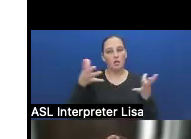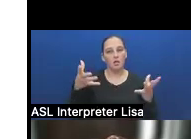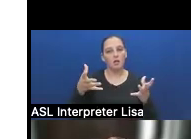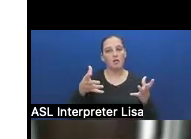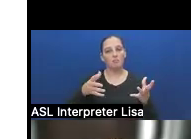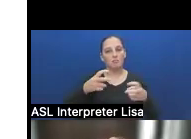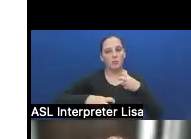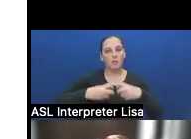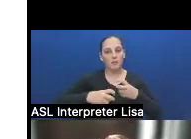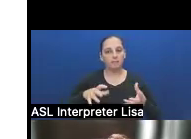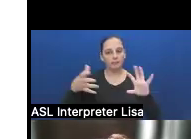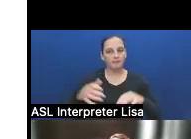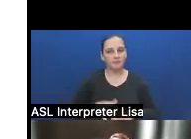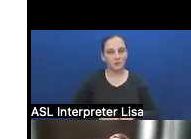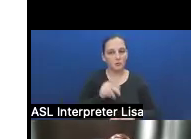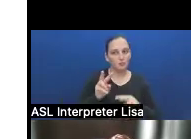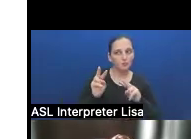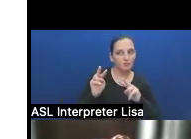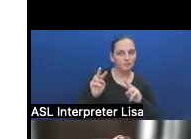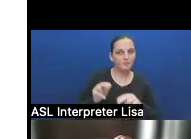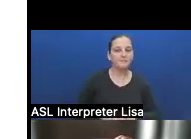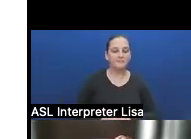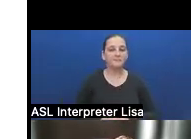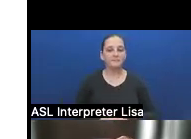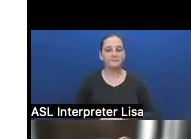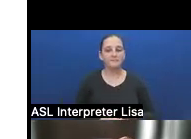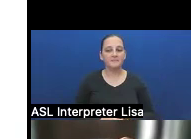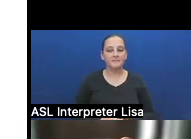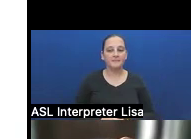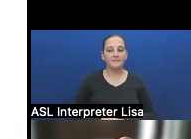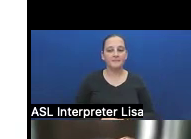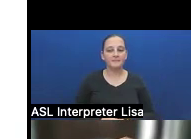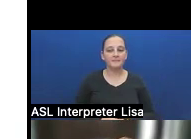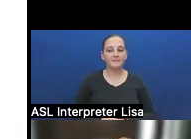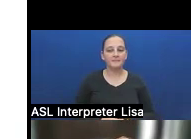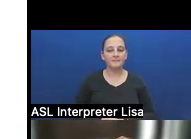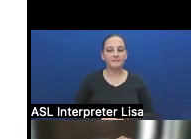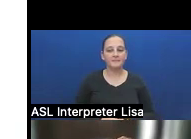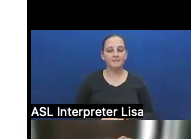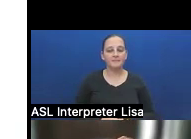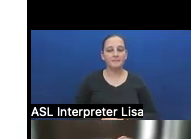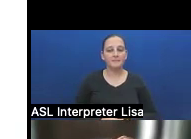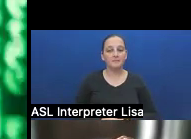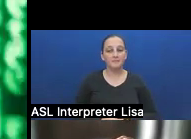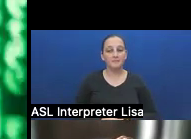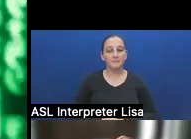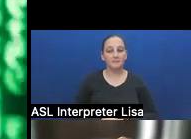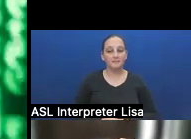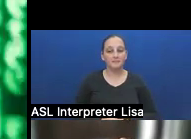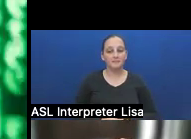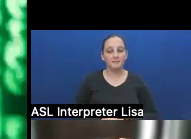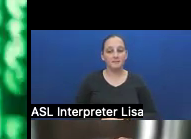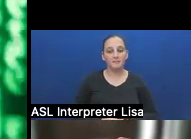So stay tuned is what I'll say. But I want to talk and spend a lot of time on